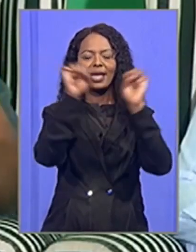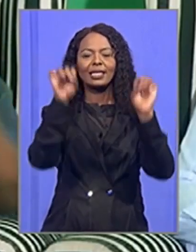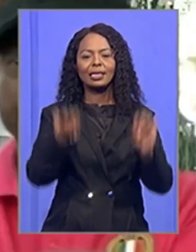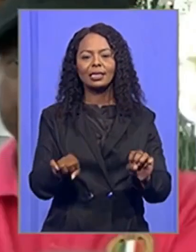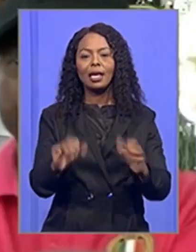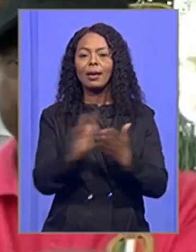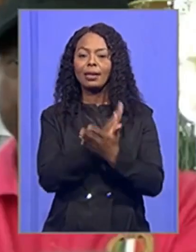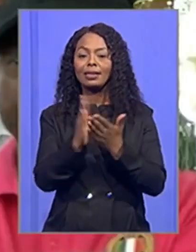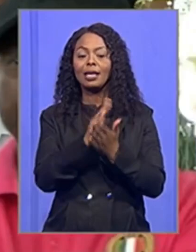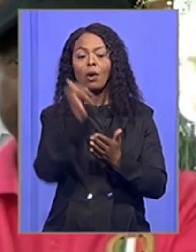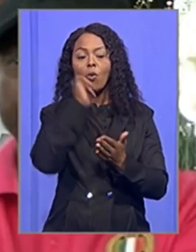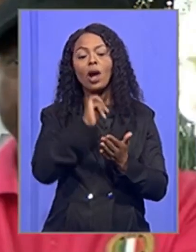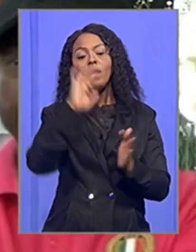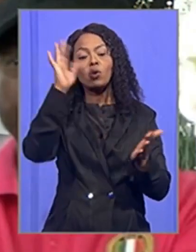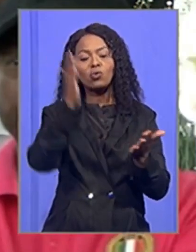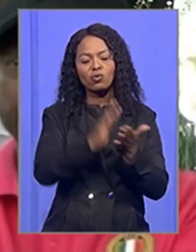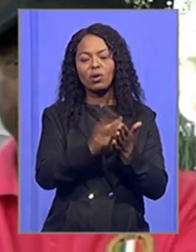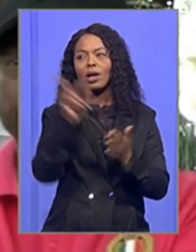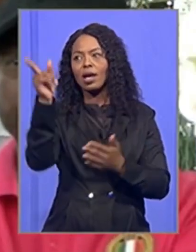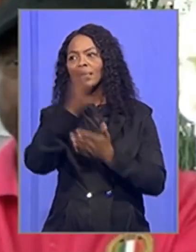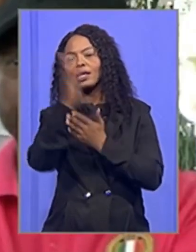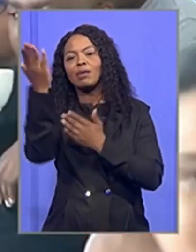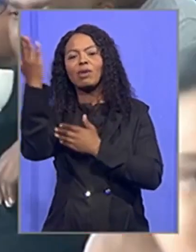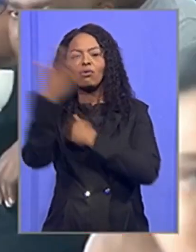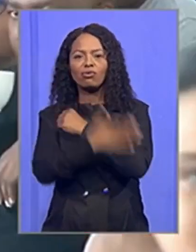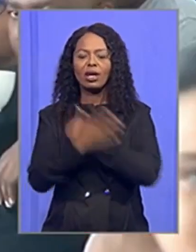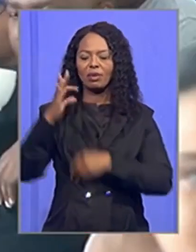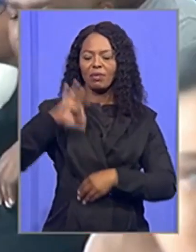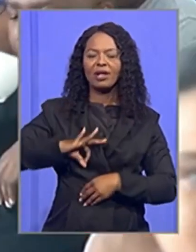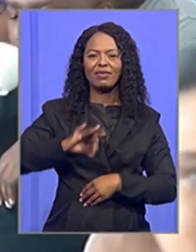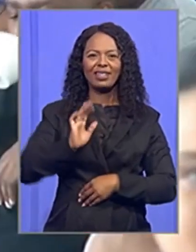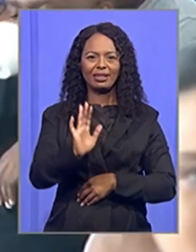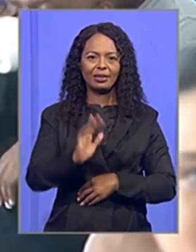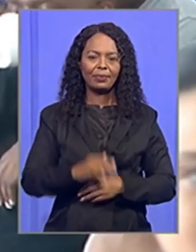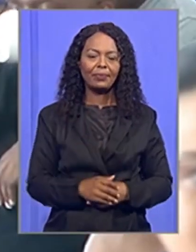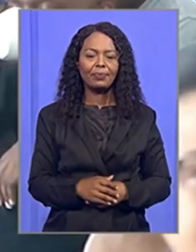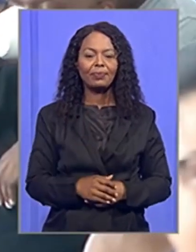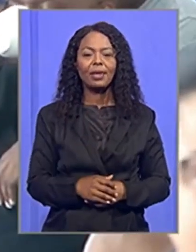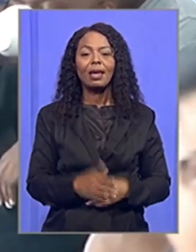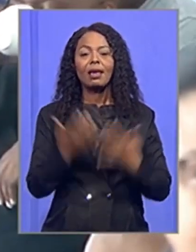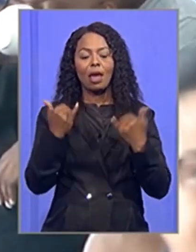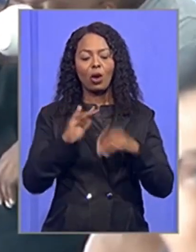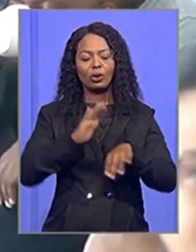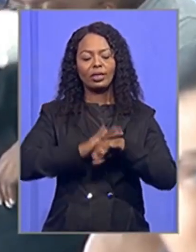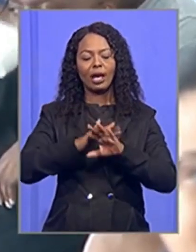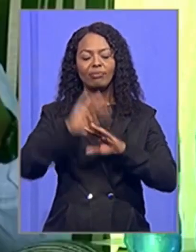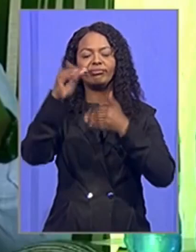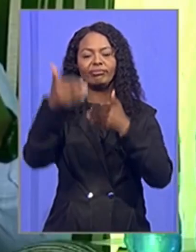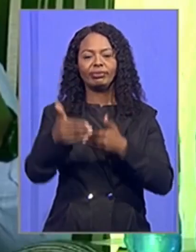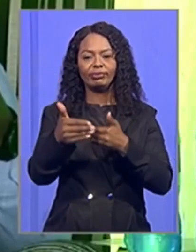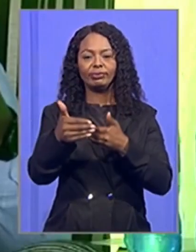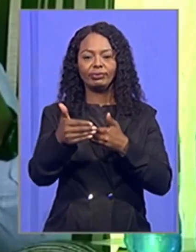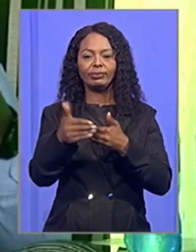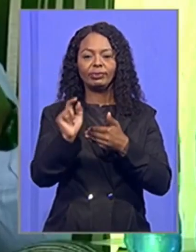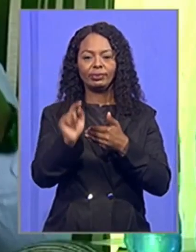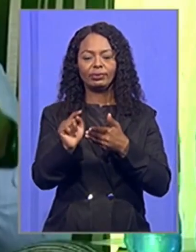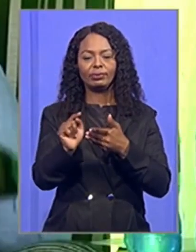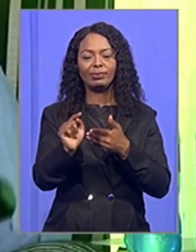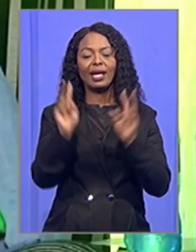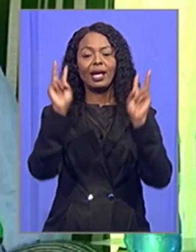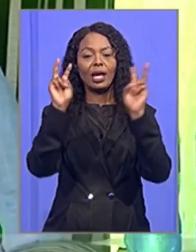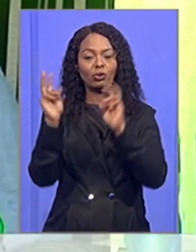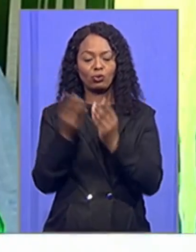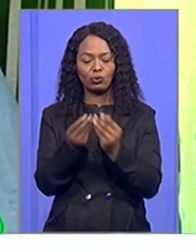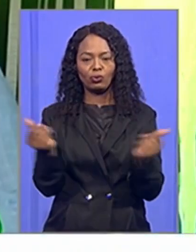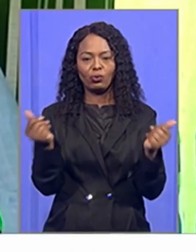the benefit of the rotating machines we're going to miss. In terms of closing the short-term gap, you